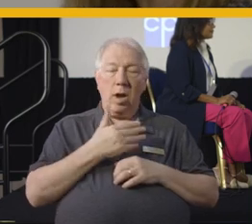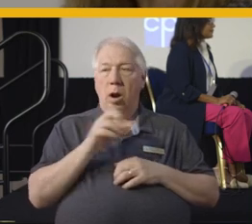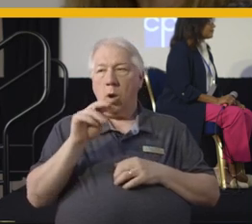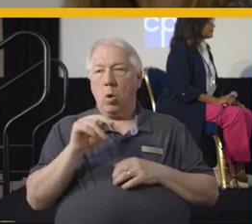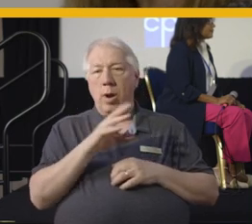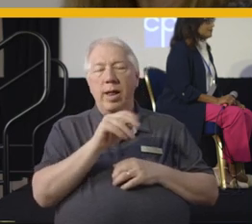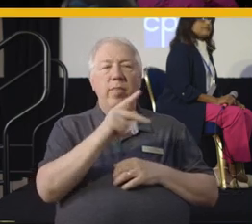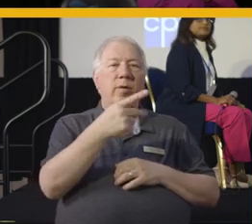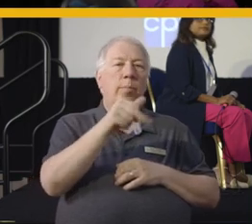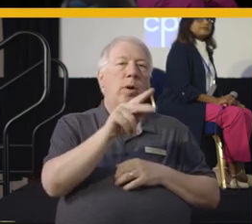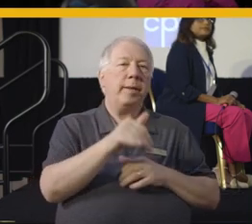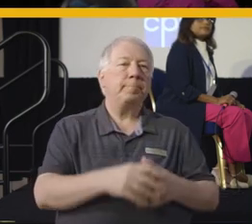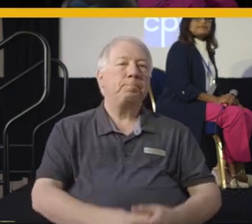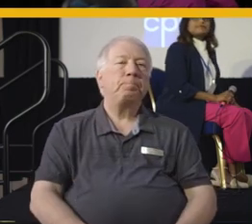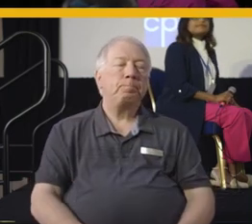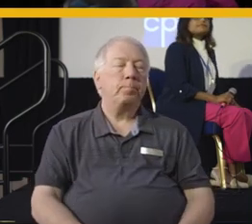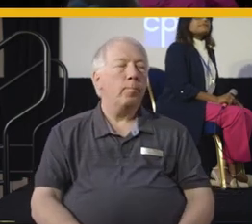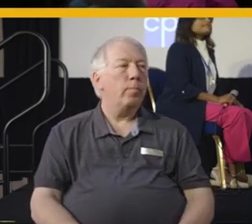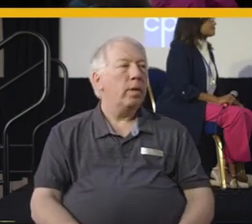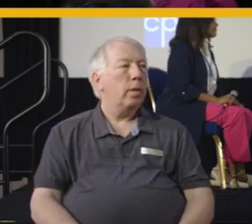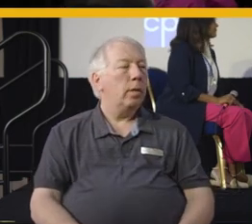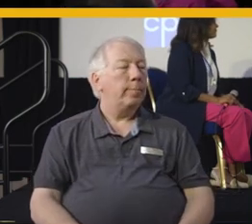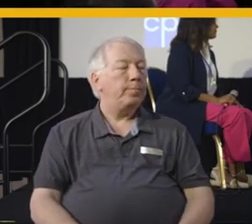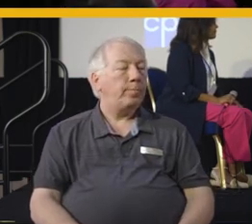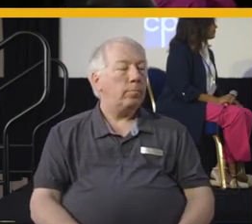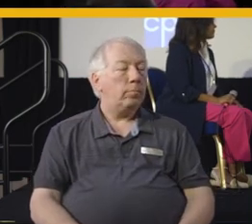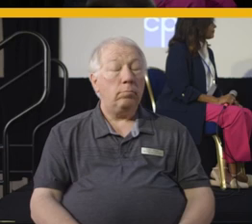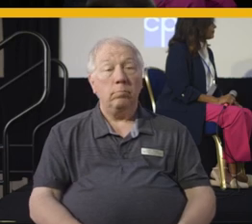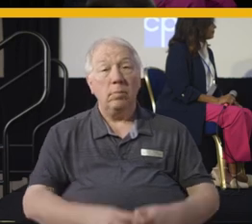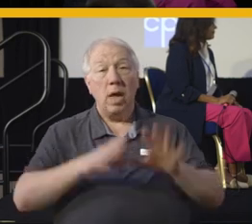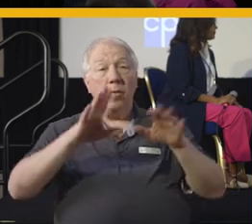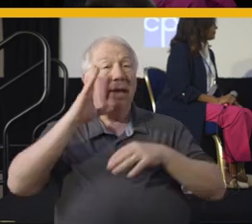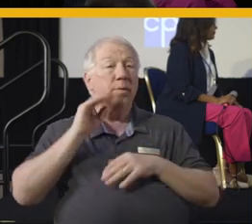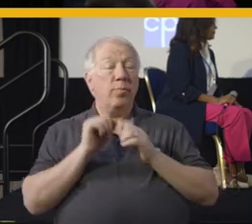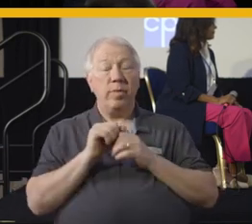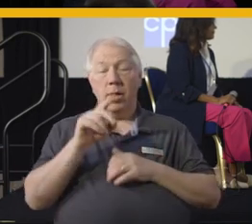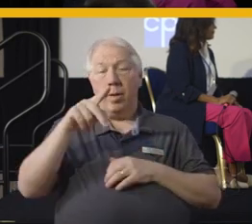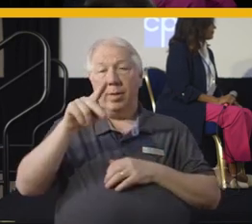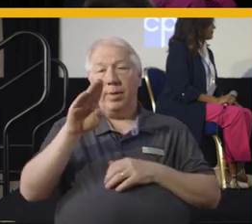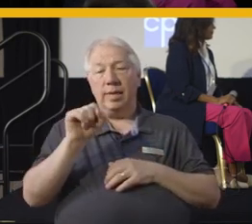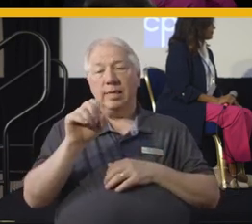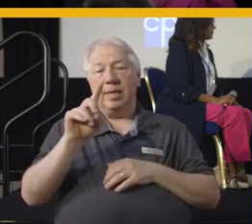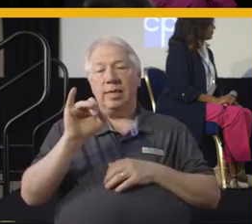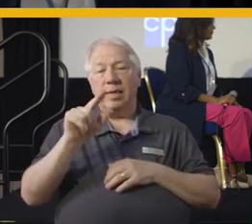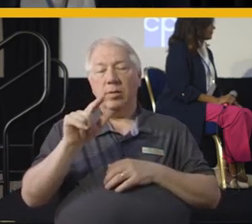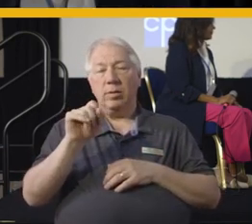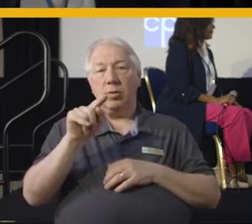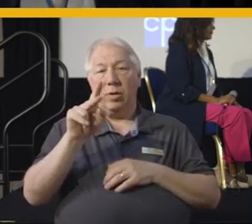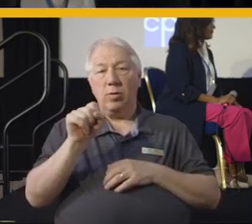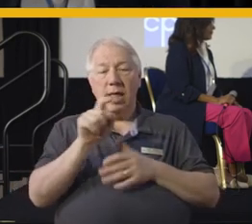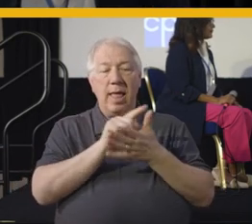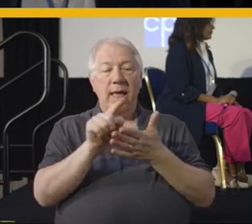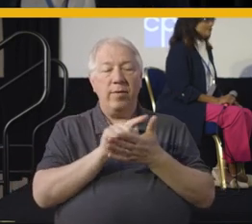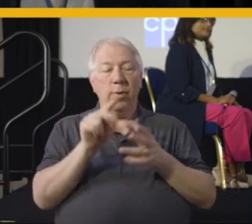as well as the third party ones. A great experience we had with PBS Digital Studios is that every week we'd look